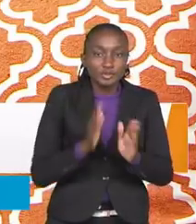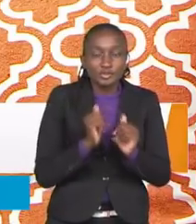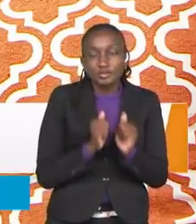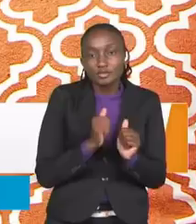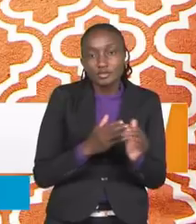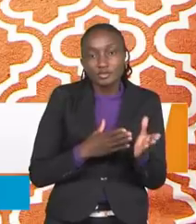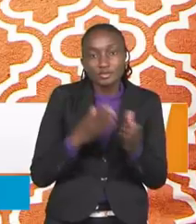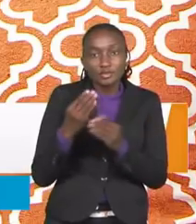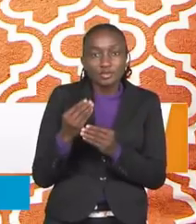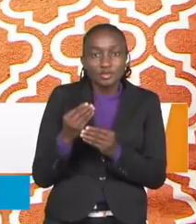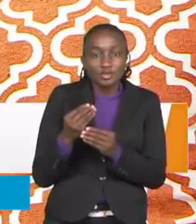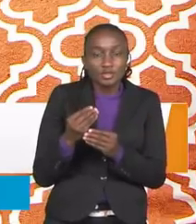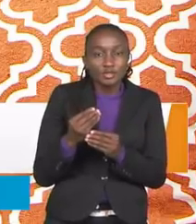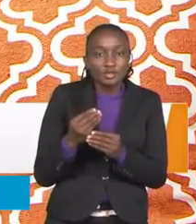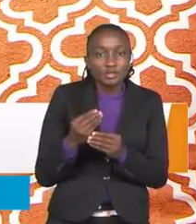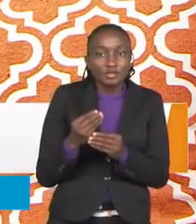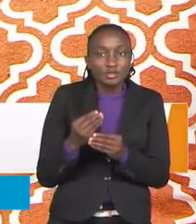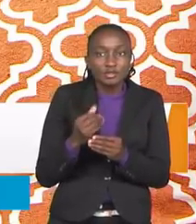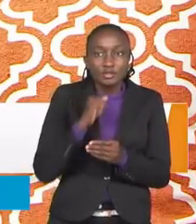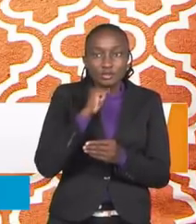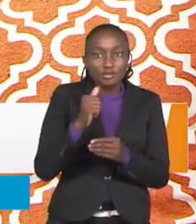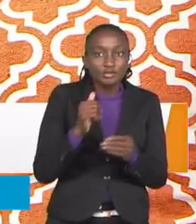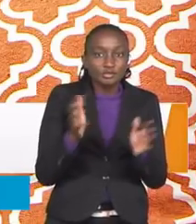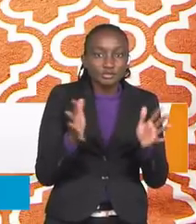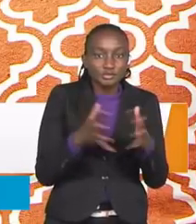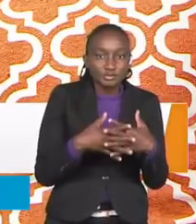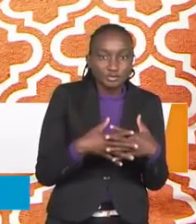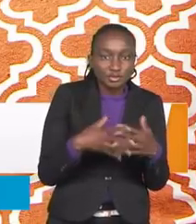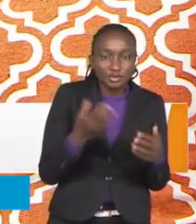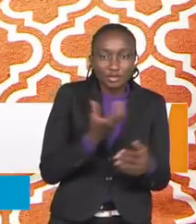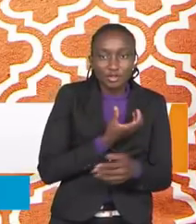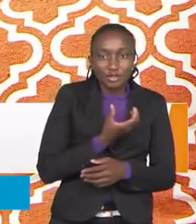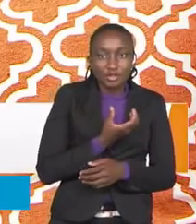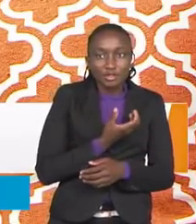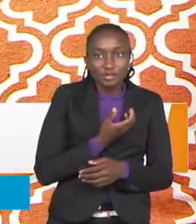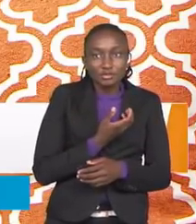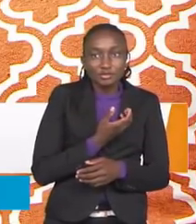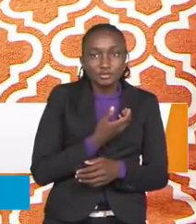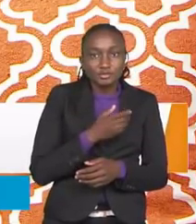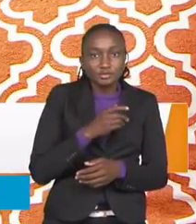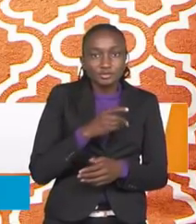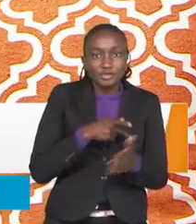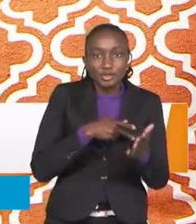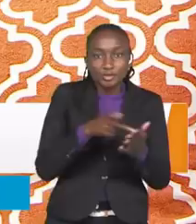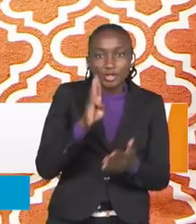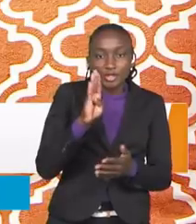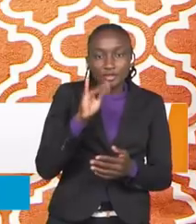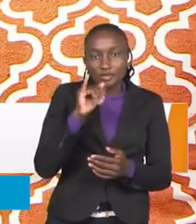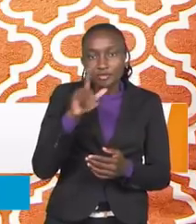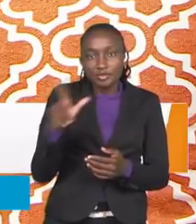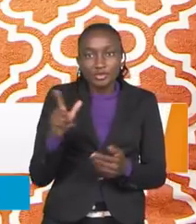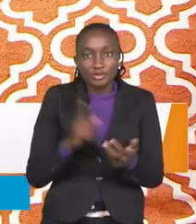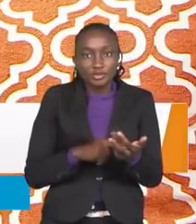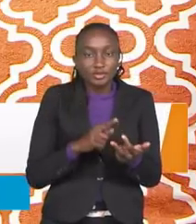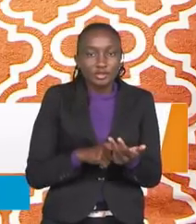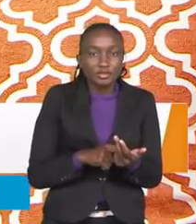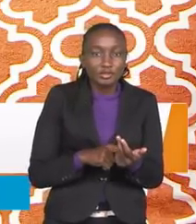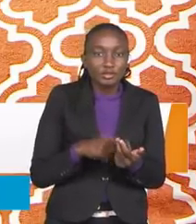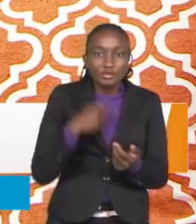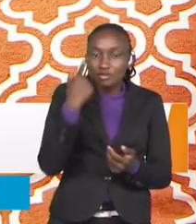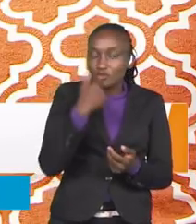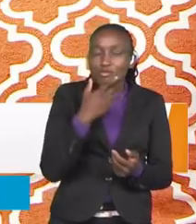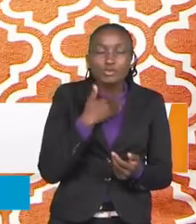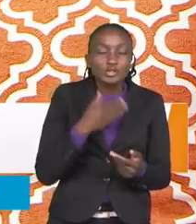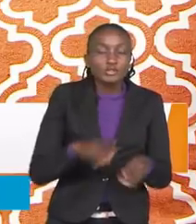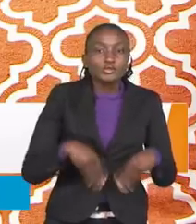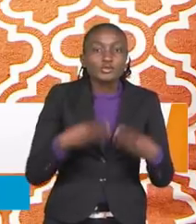are going about it is that we're not really closing off our pay bill number to whoever wants to